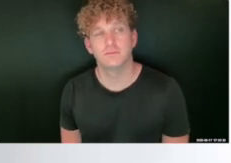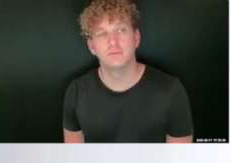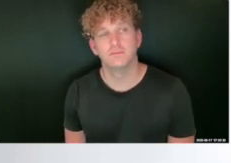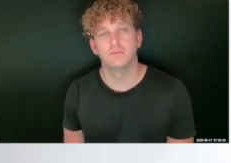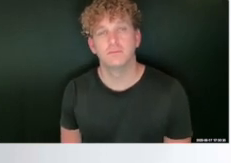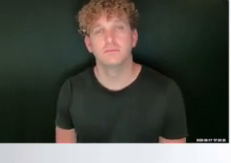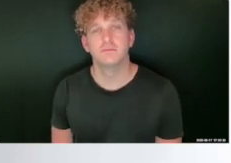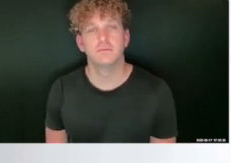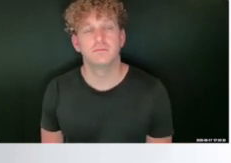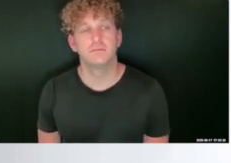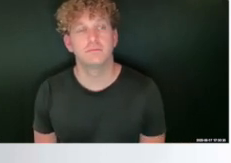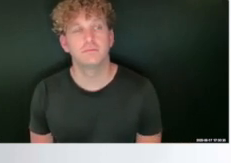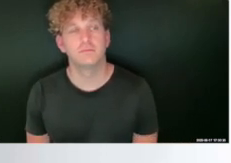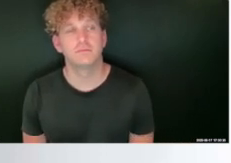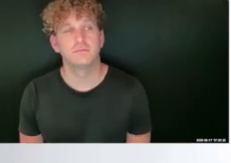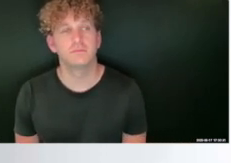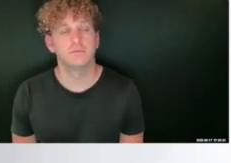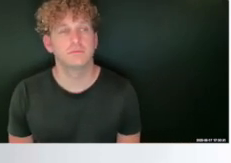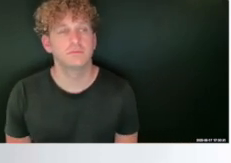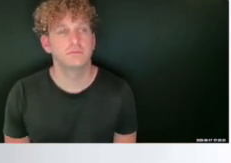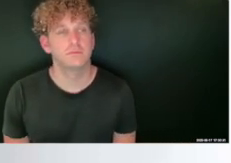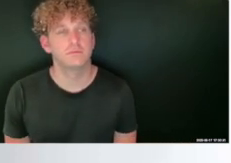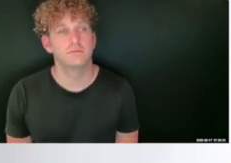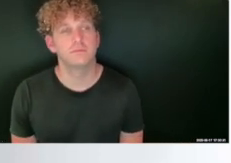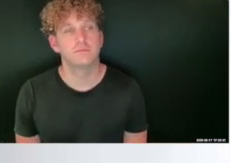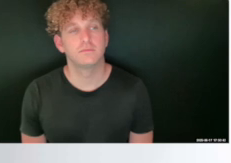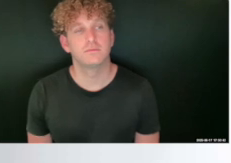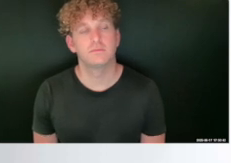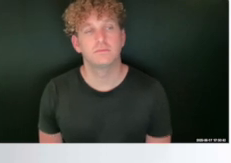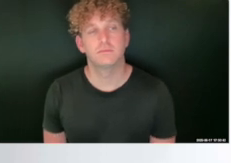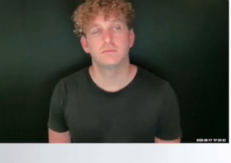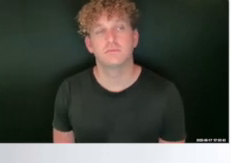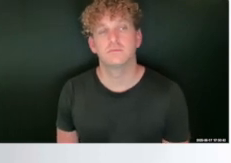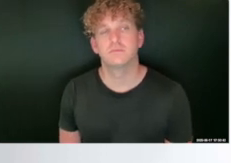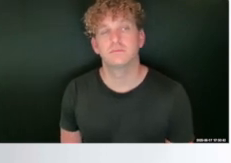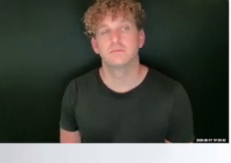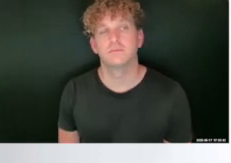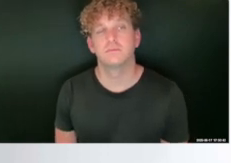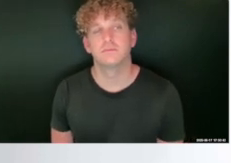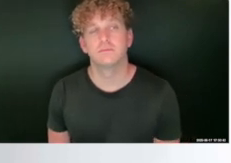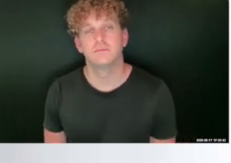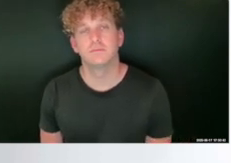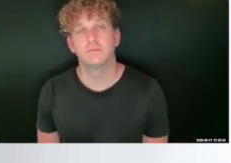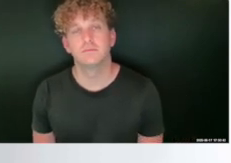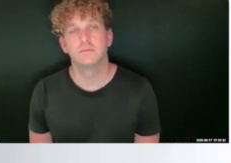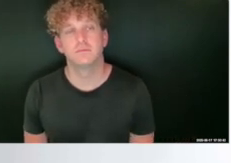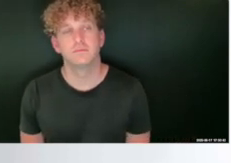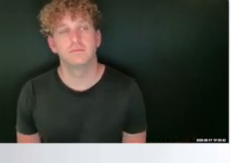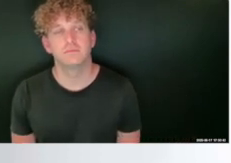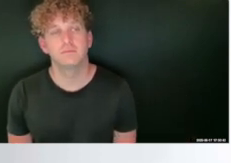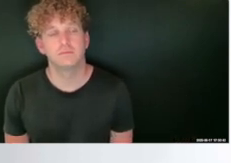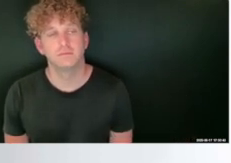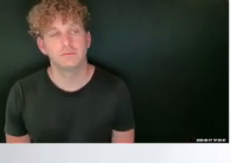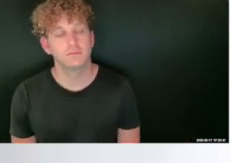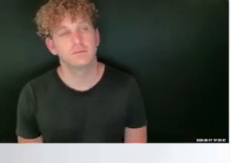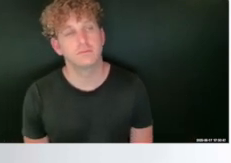people's daily lives and their well-being. CARB asked if the regional pilots improved priority populations' access to